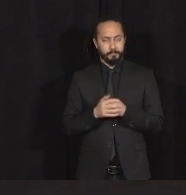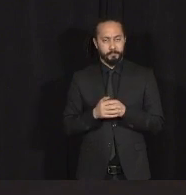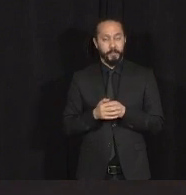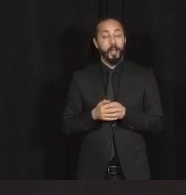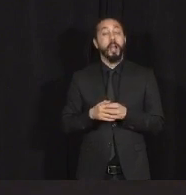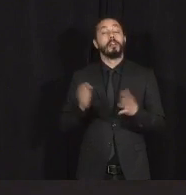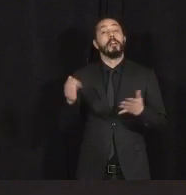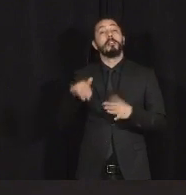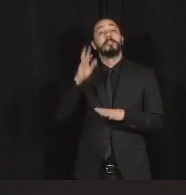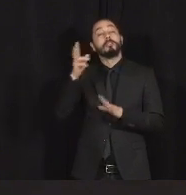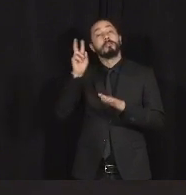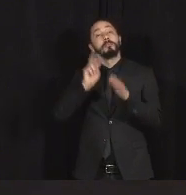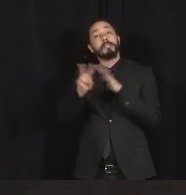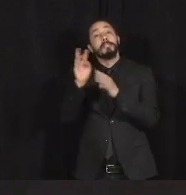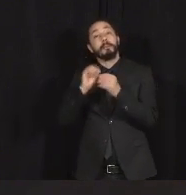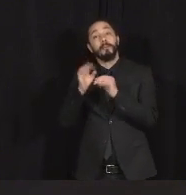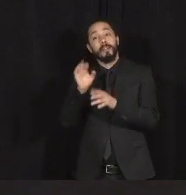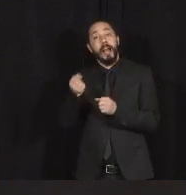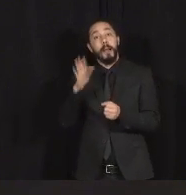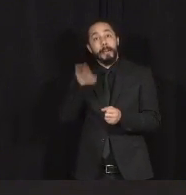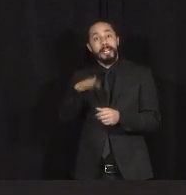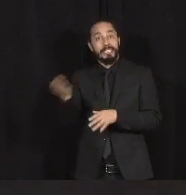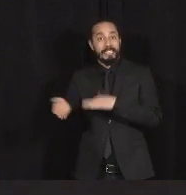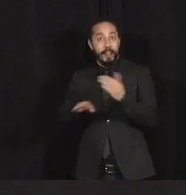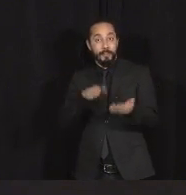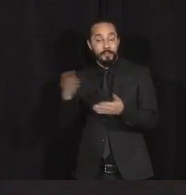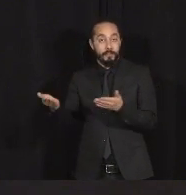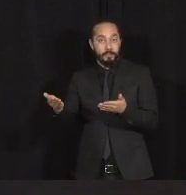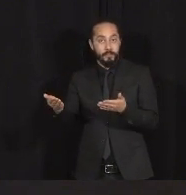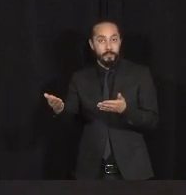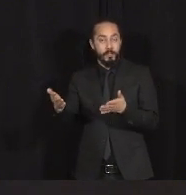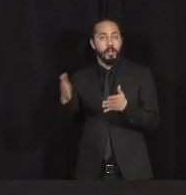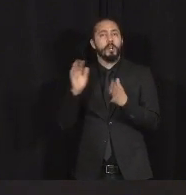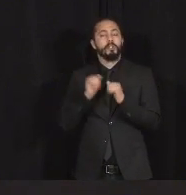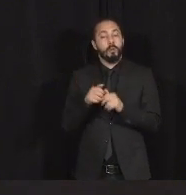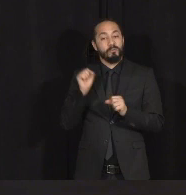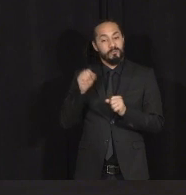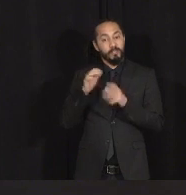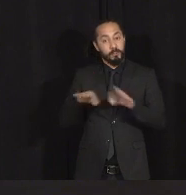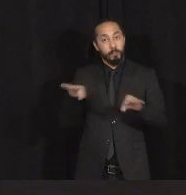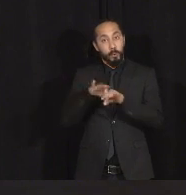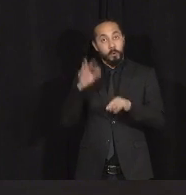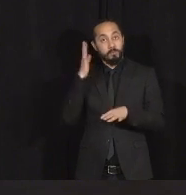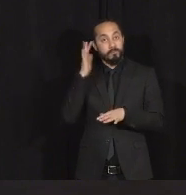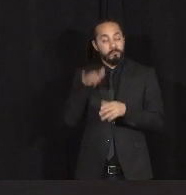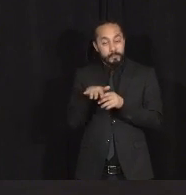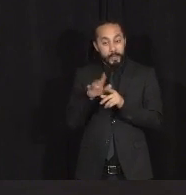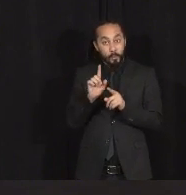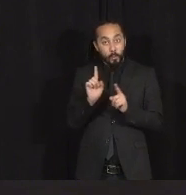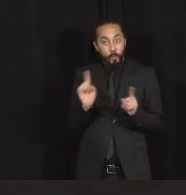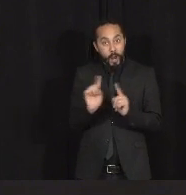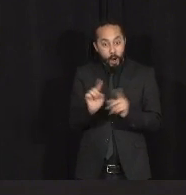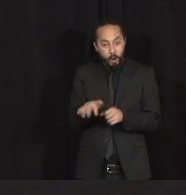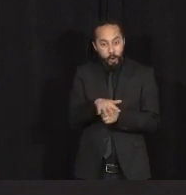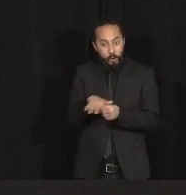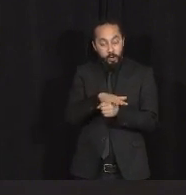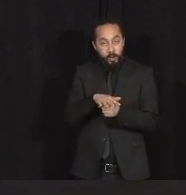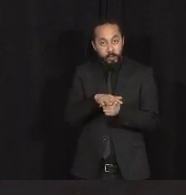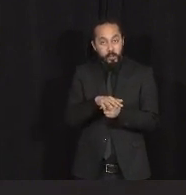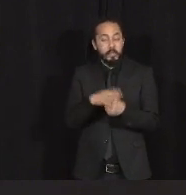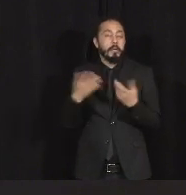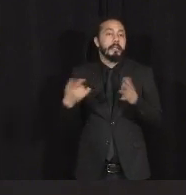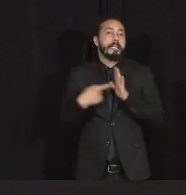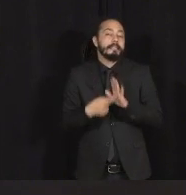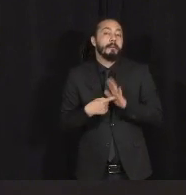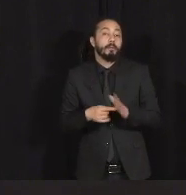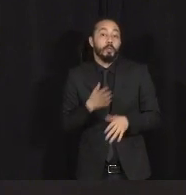attribute them geographically? Can you attribute them to, say, because Toronto is the largest city, for example, people in this city could